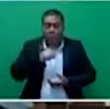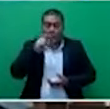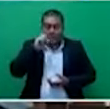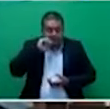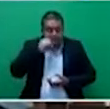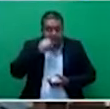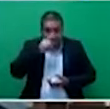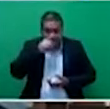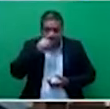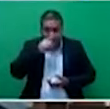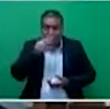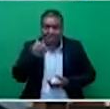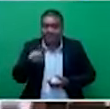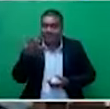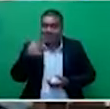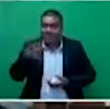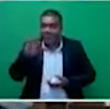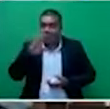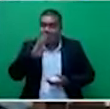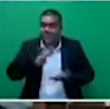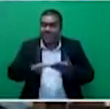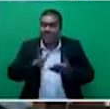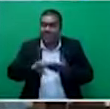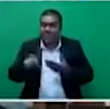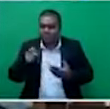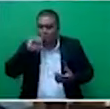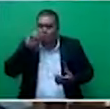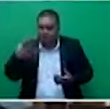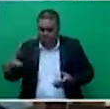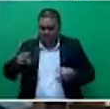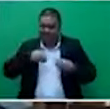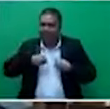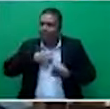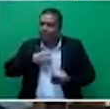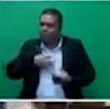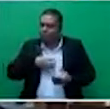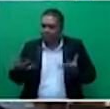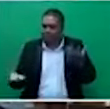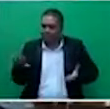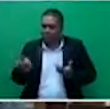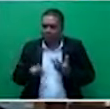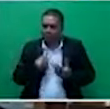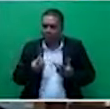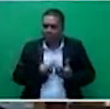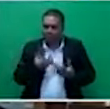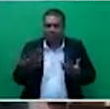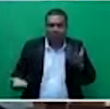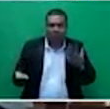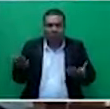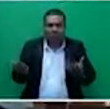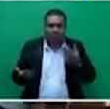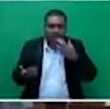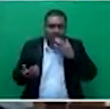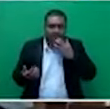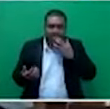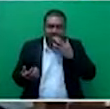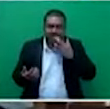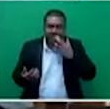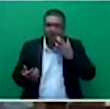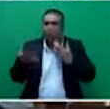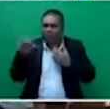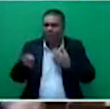$54 million parcel of money who would get more than others. There are teenagers who've got